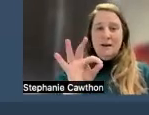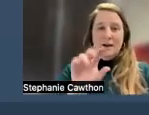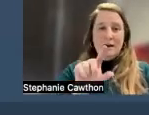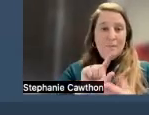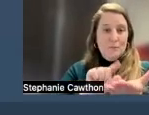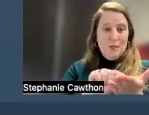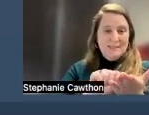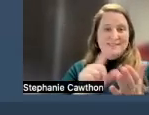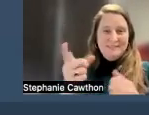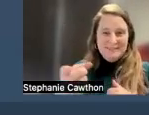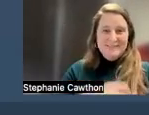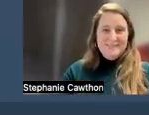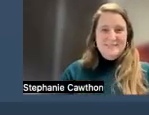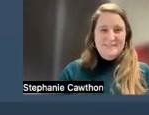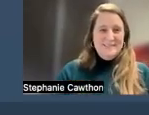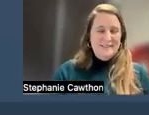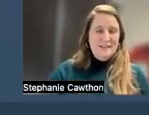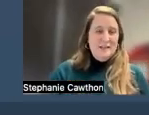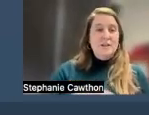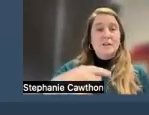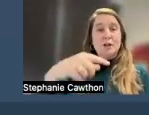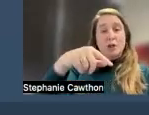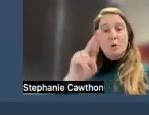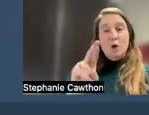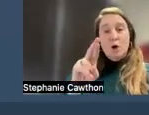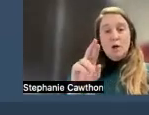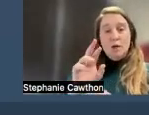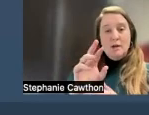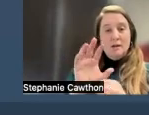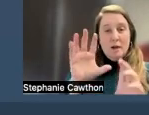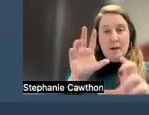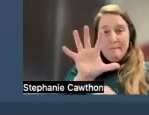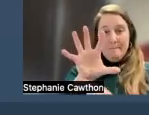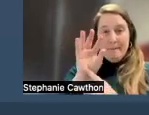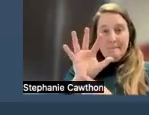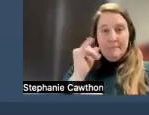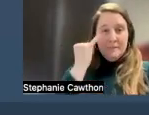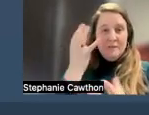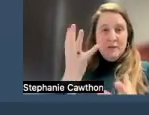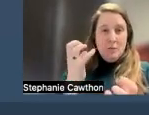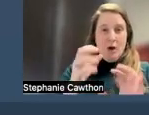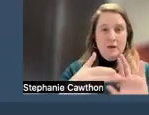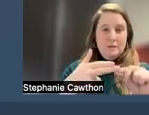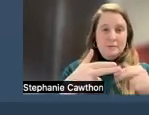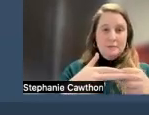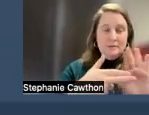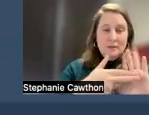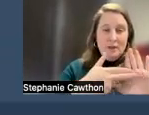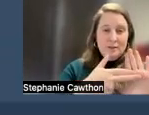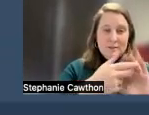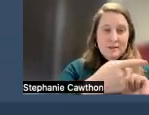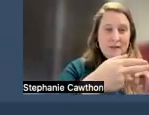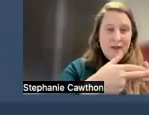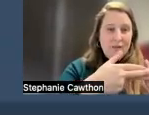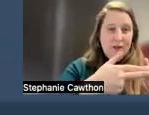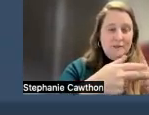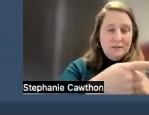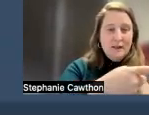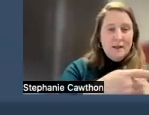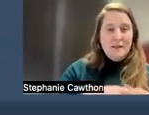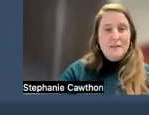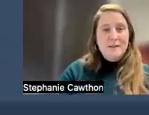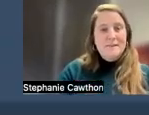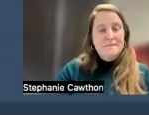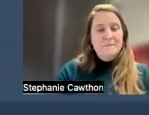pretty soon. It's hot off the press. The QO code is here available as well